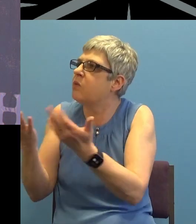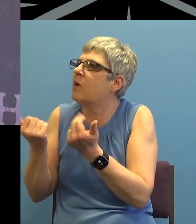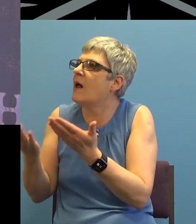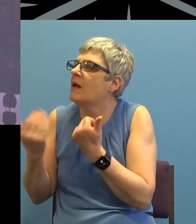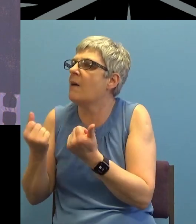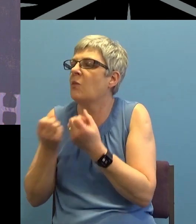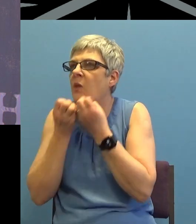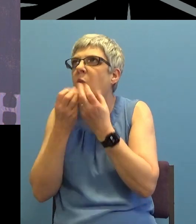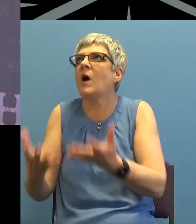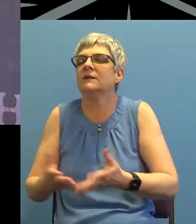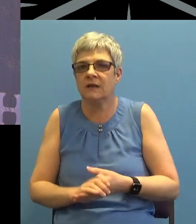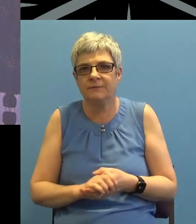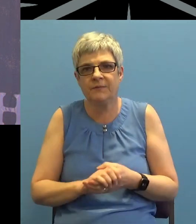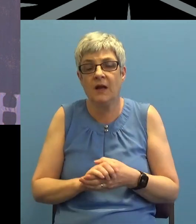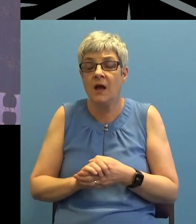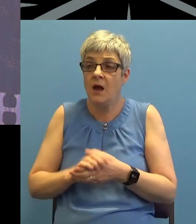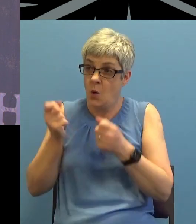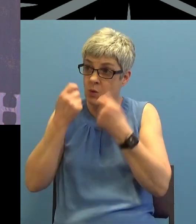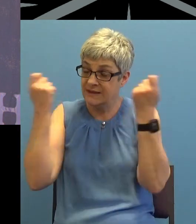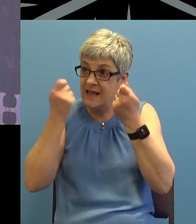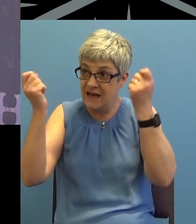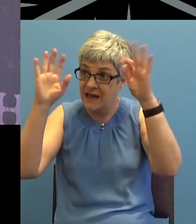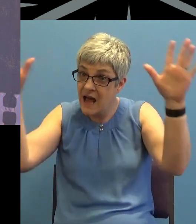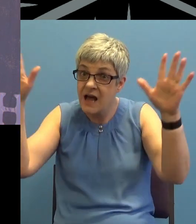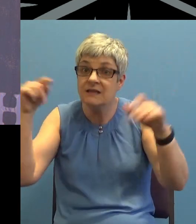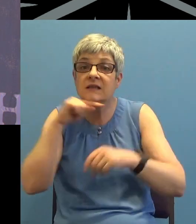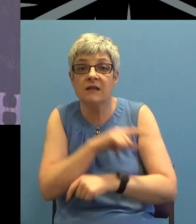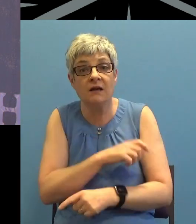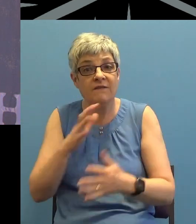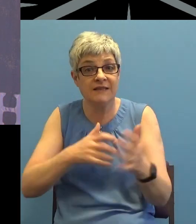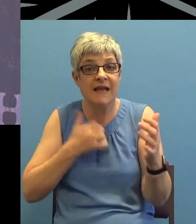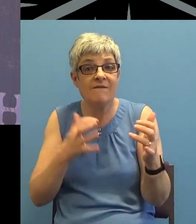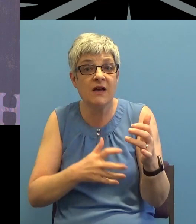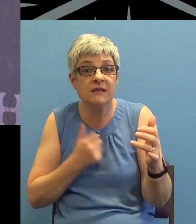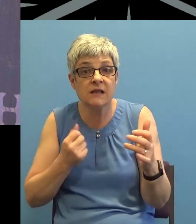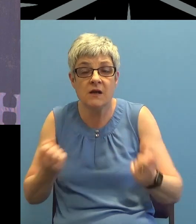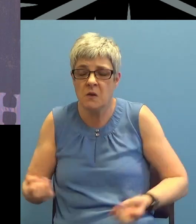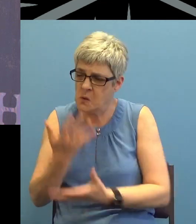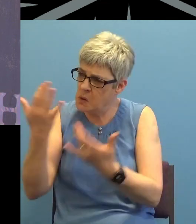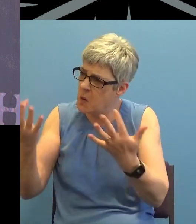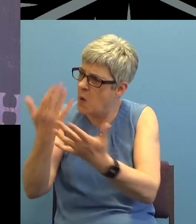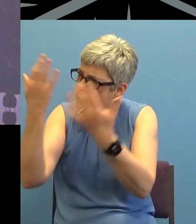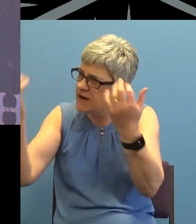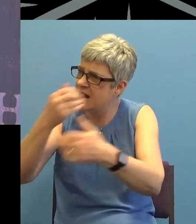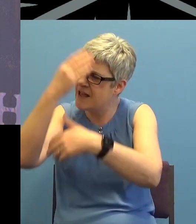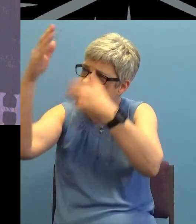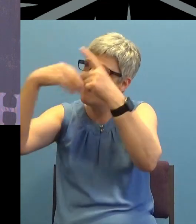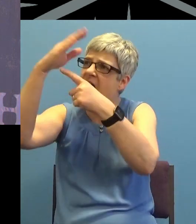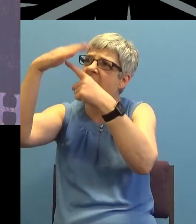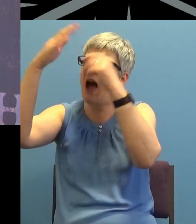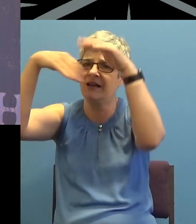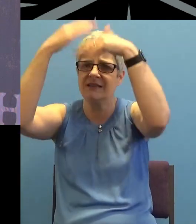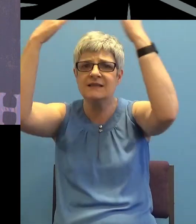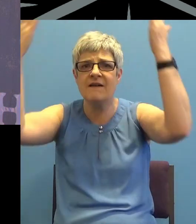wonder. Hosanna to the Son of David, glory in the highest heaven.